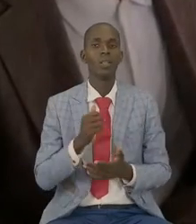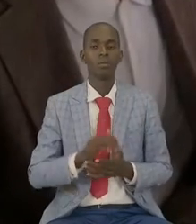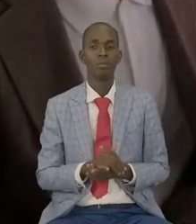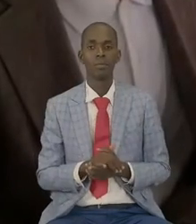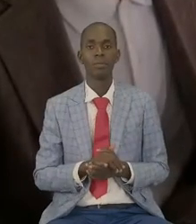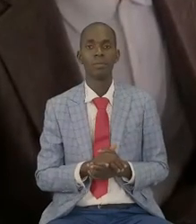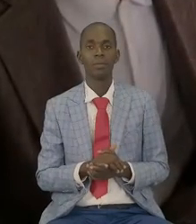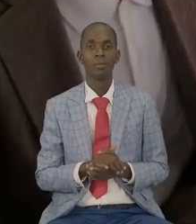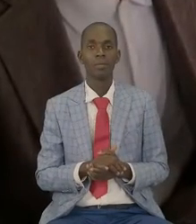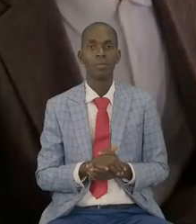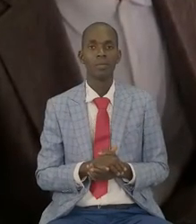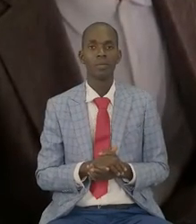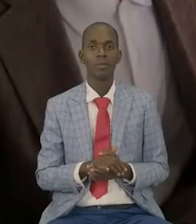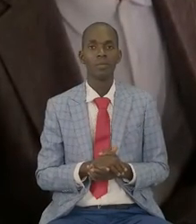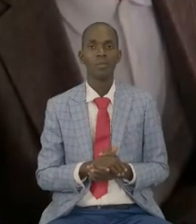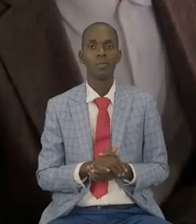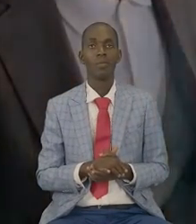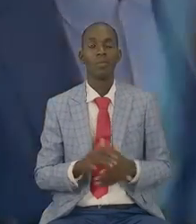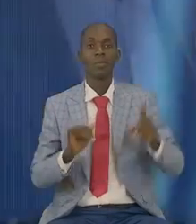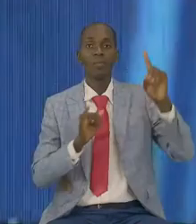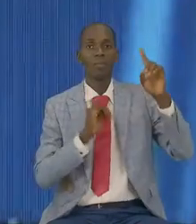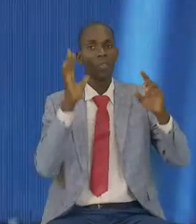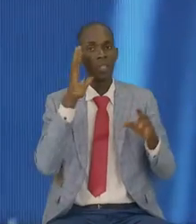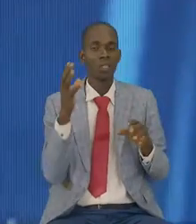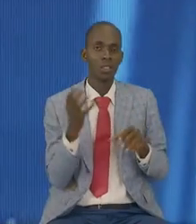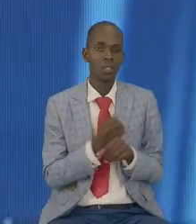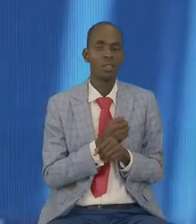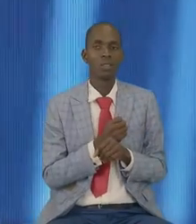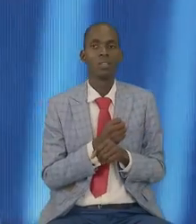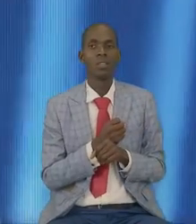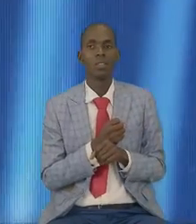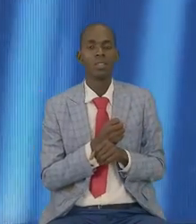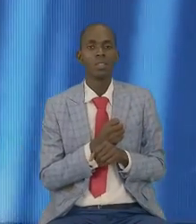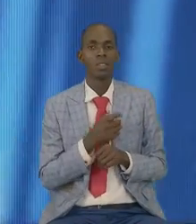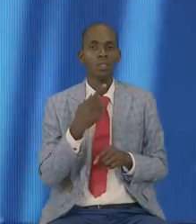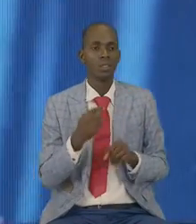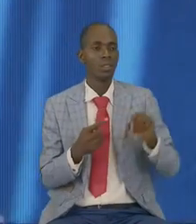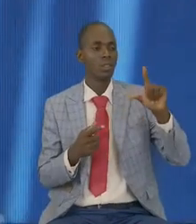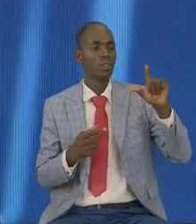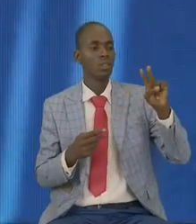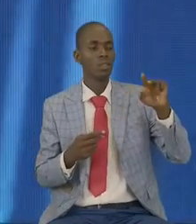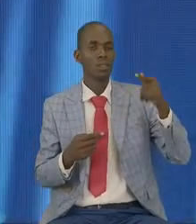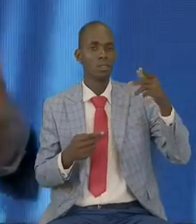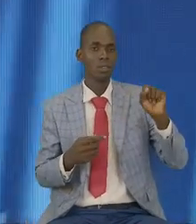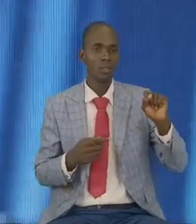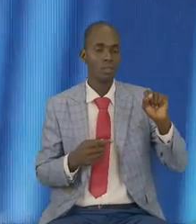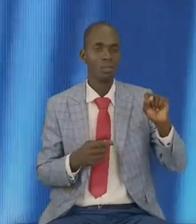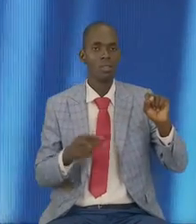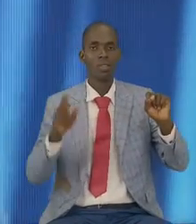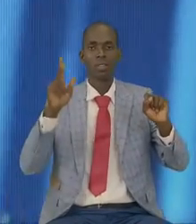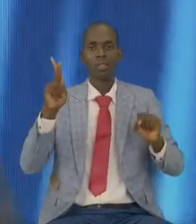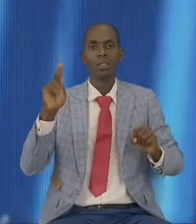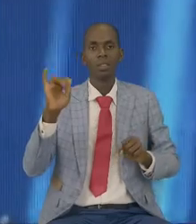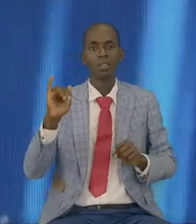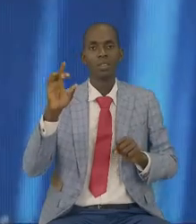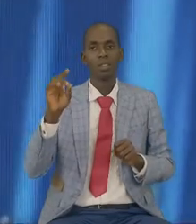I'll take, you know, your lungs in the midst of you, your kidneys in the midst of you, and all